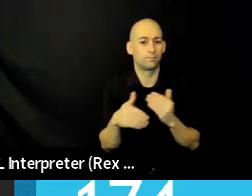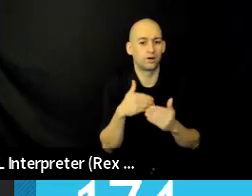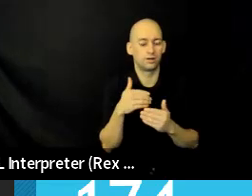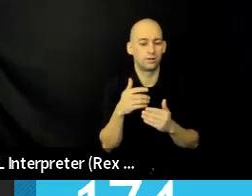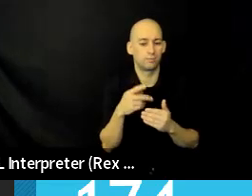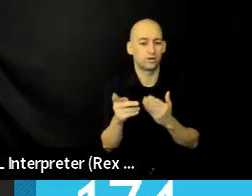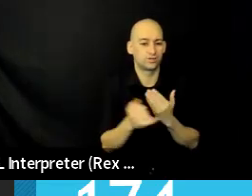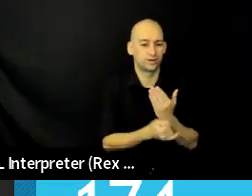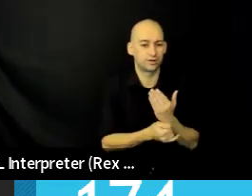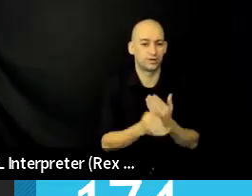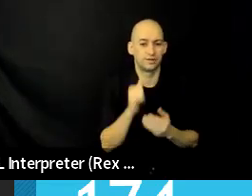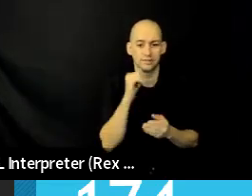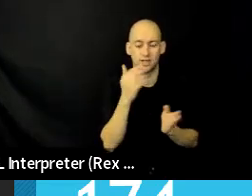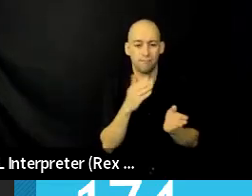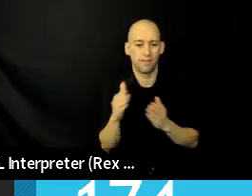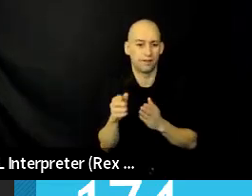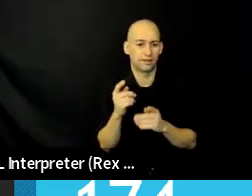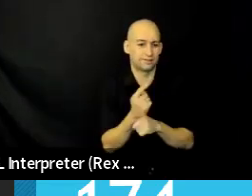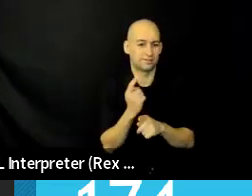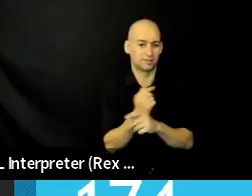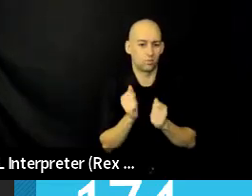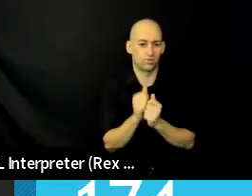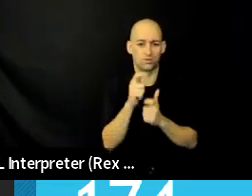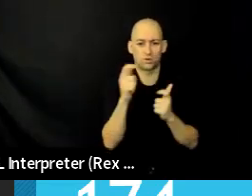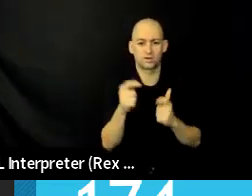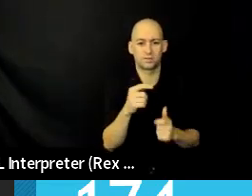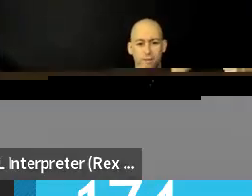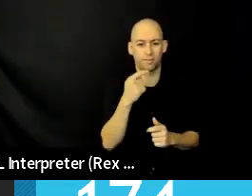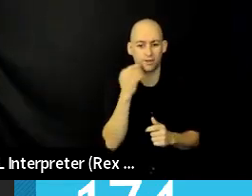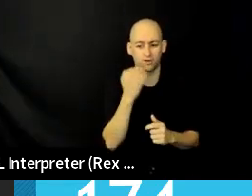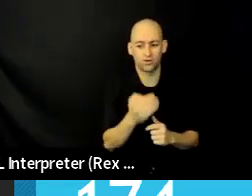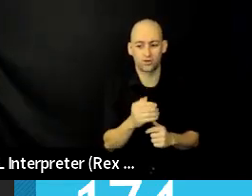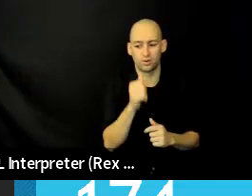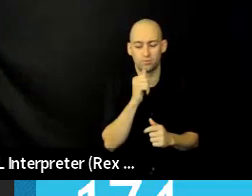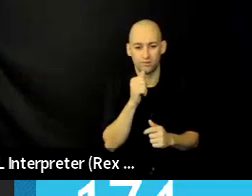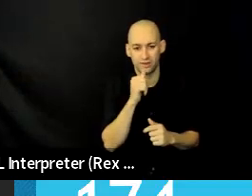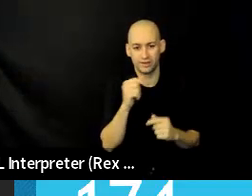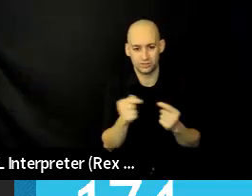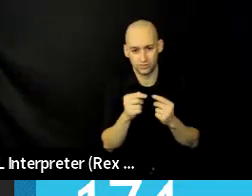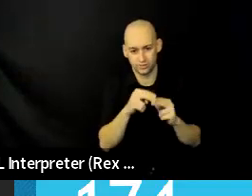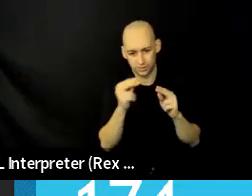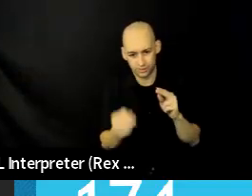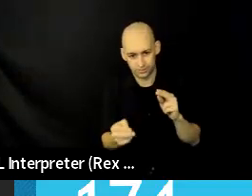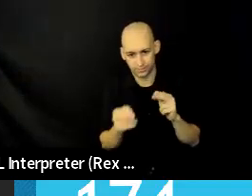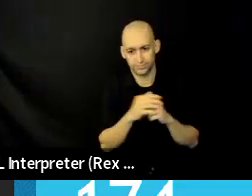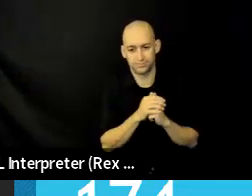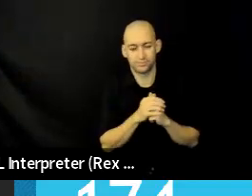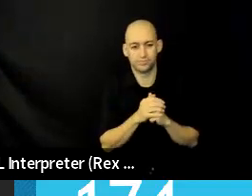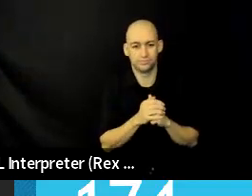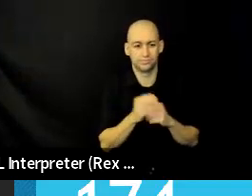It's not planned consistent with the greatest public good and least private injury. There's an improper analysis and the property is